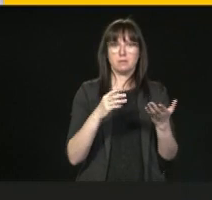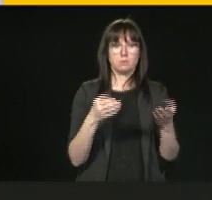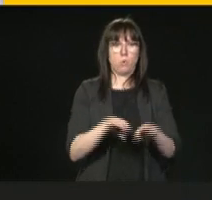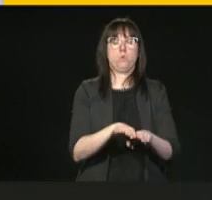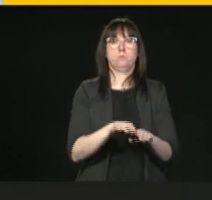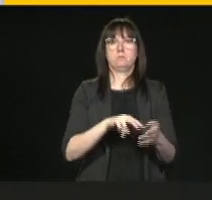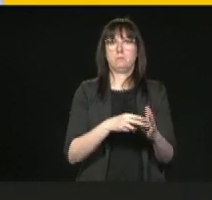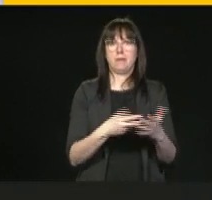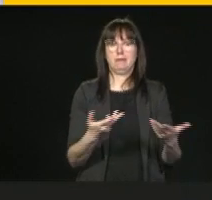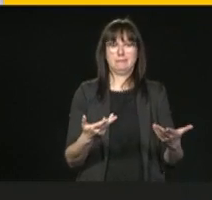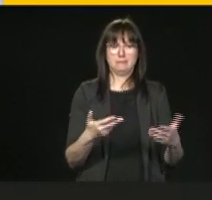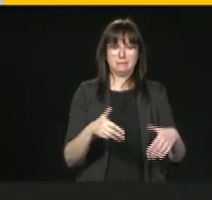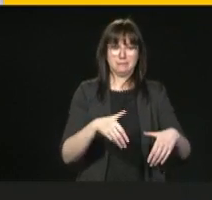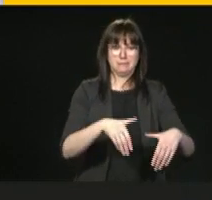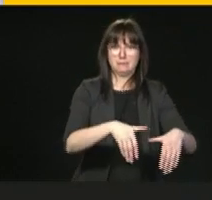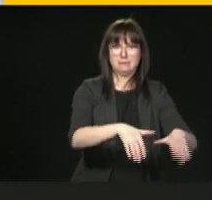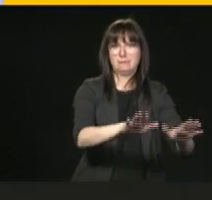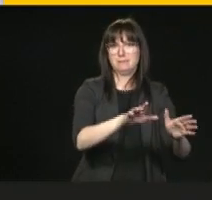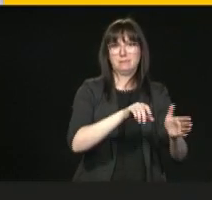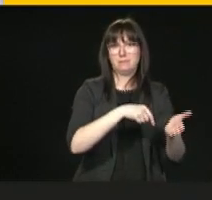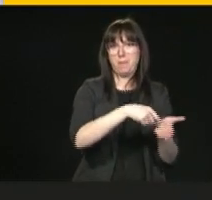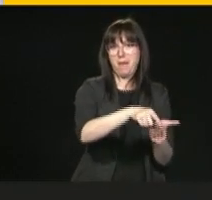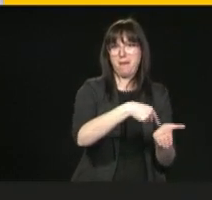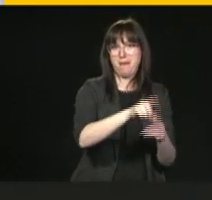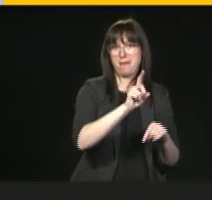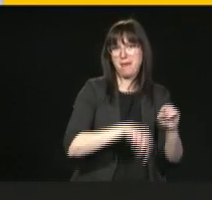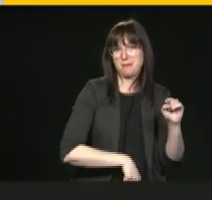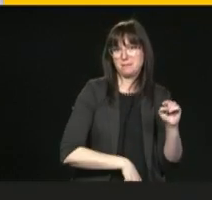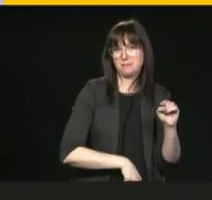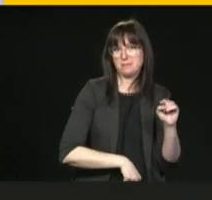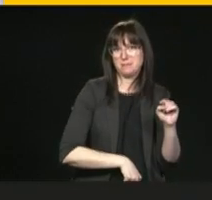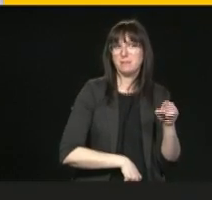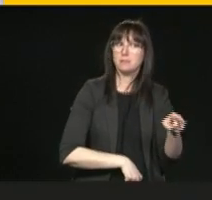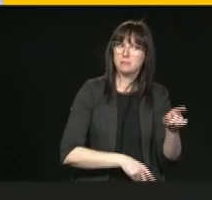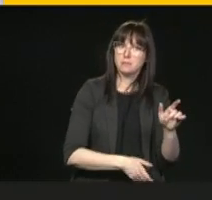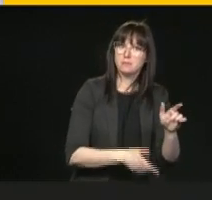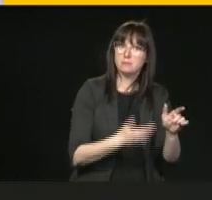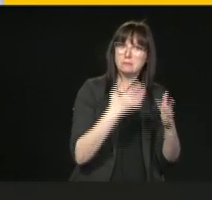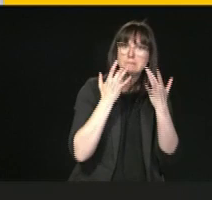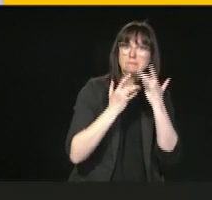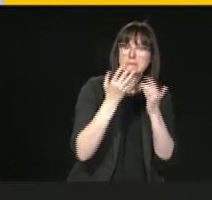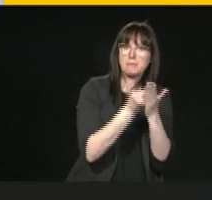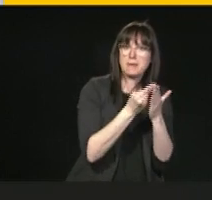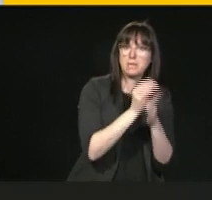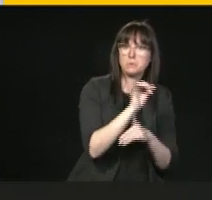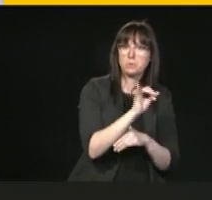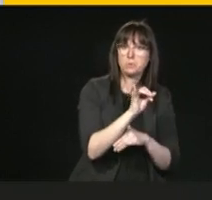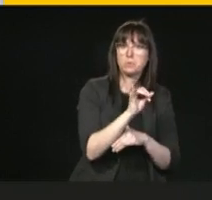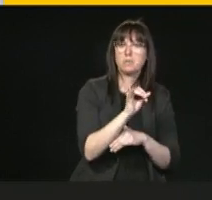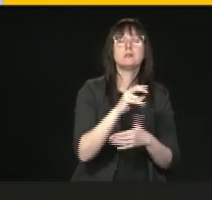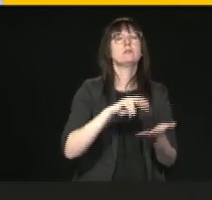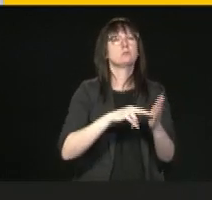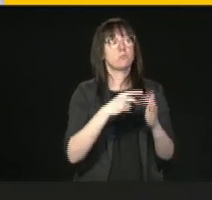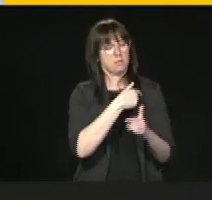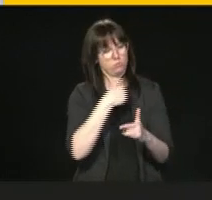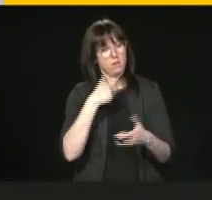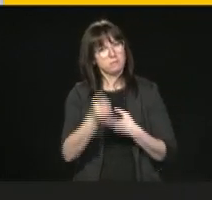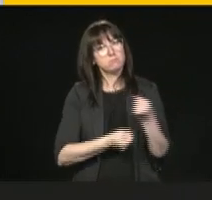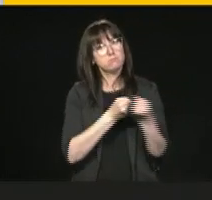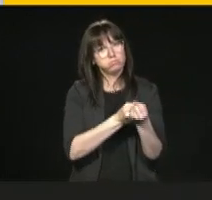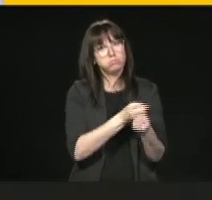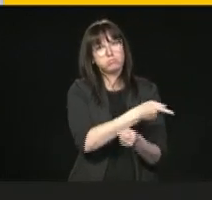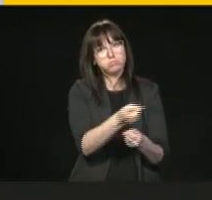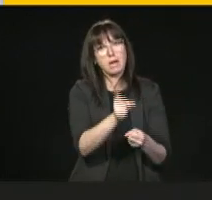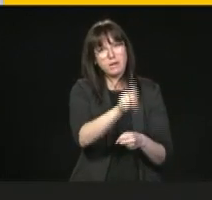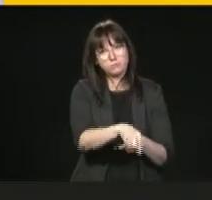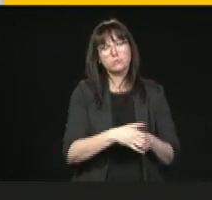themselves unable to continue to pay those employees when they need the money most. So we need to be there for them.